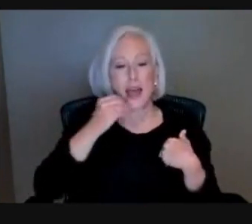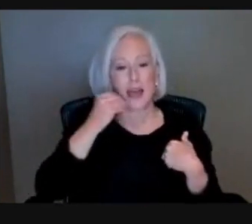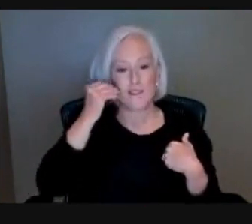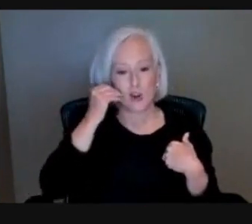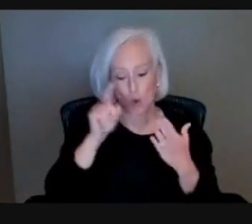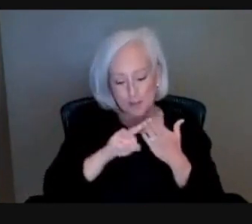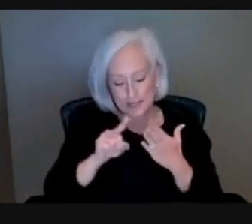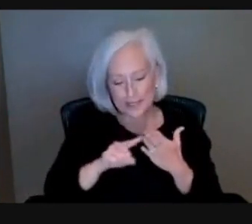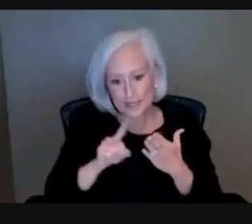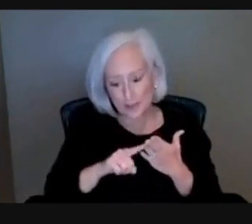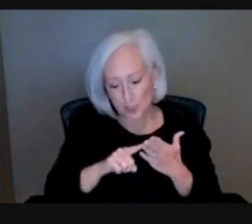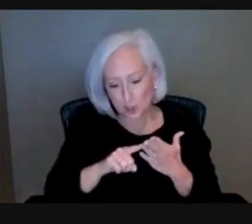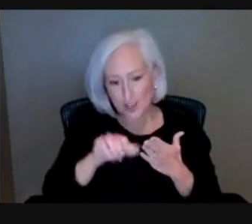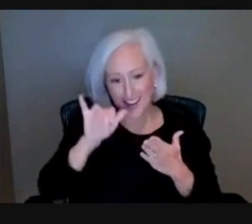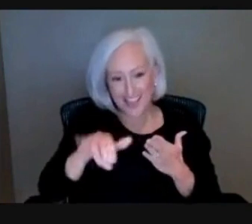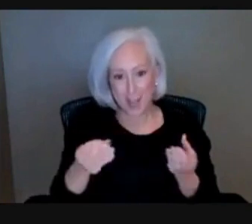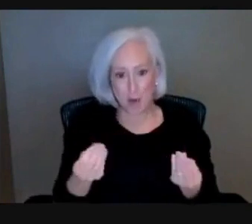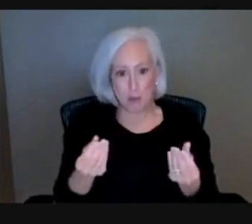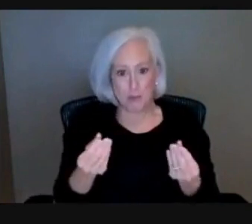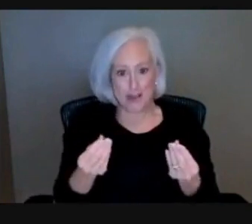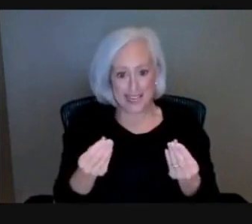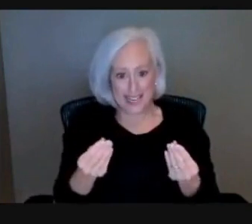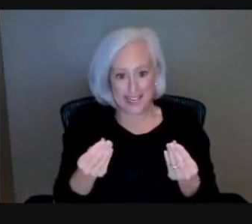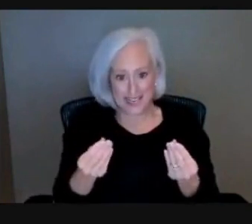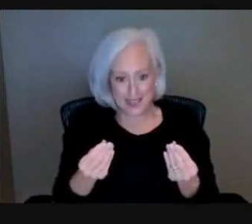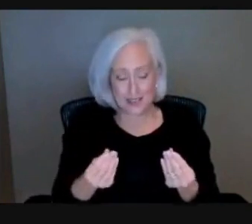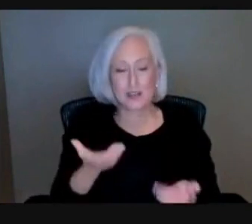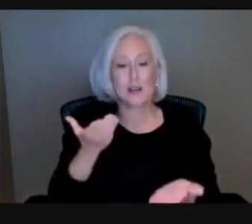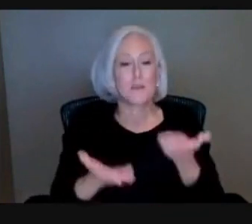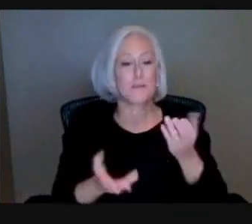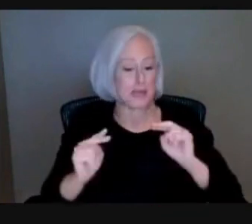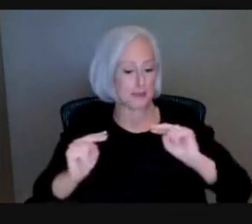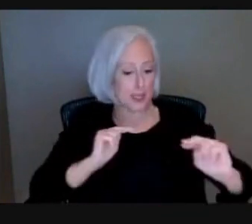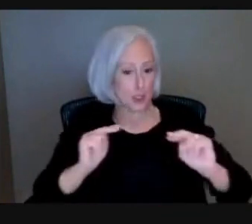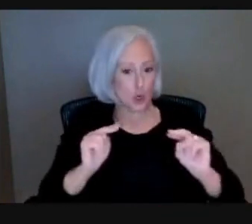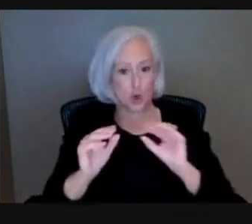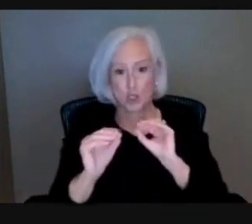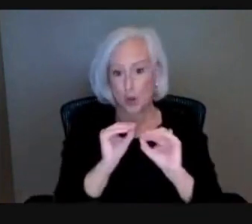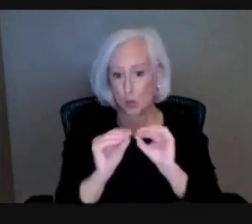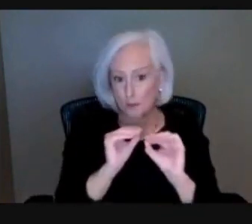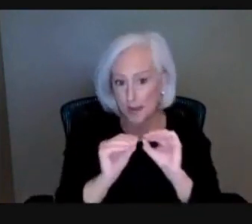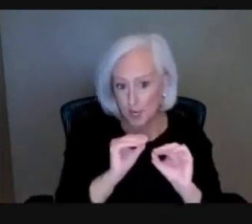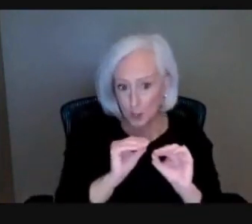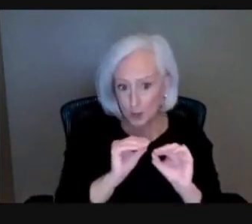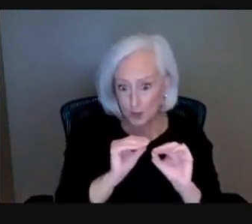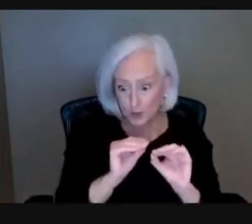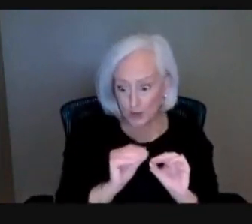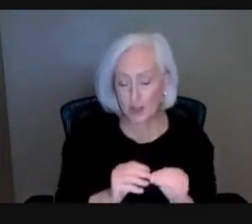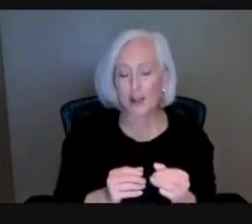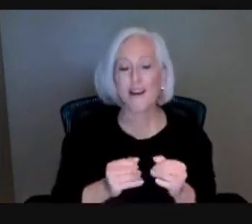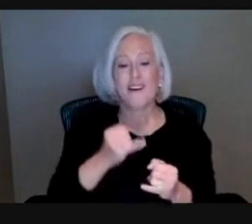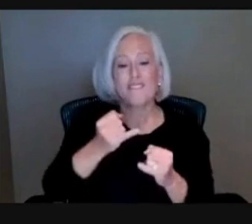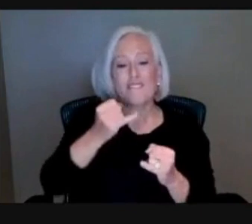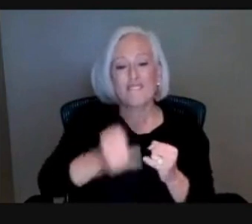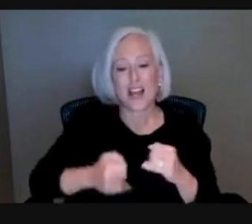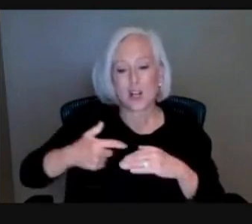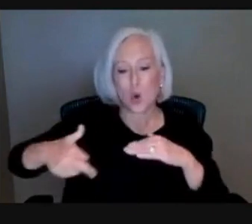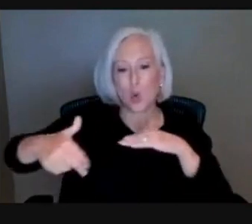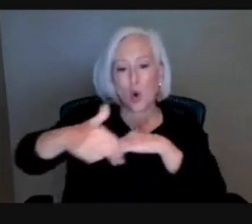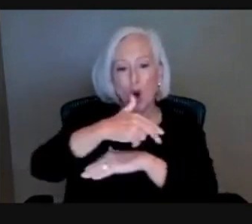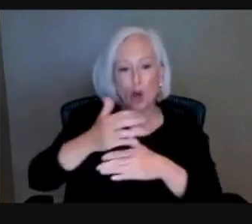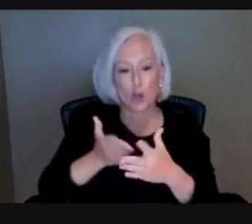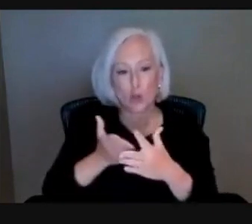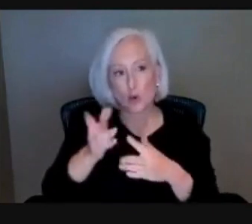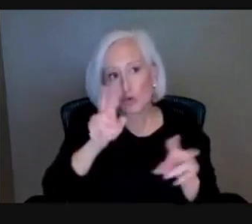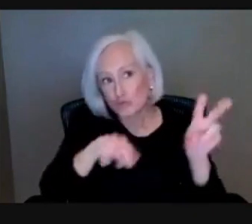property, you want to possibly negotiate any repairs, you want to complete your final walkthrough, you want to close on your mortgage,